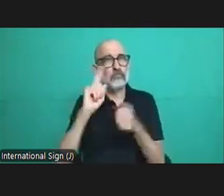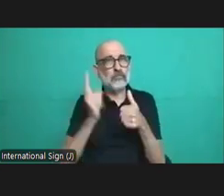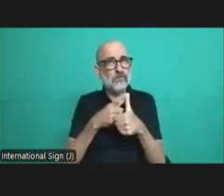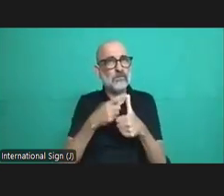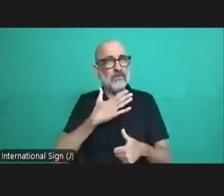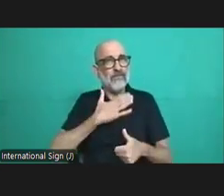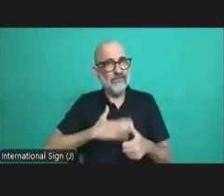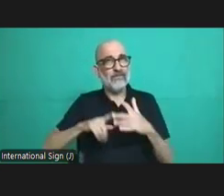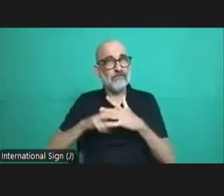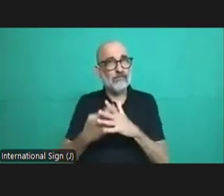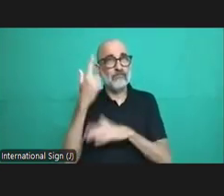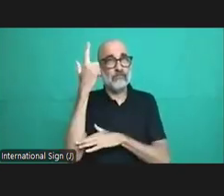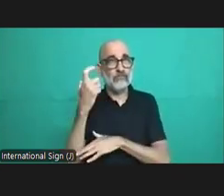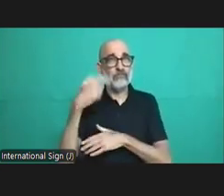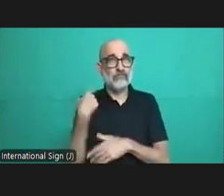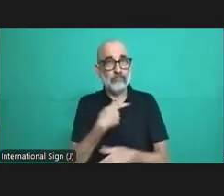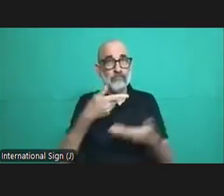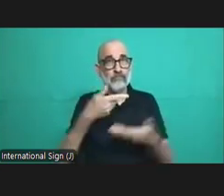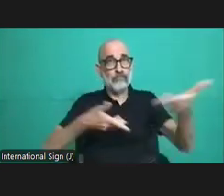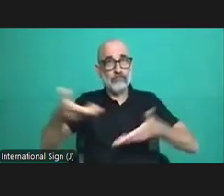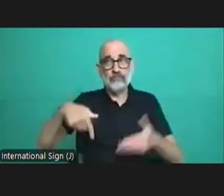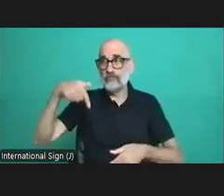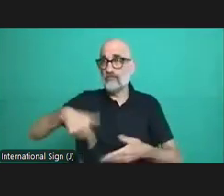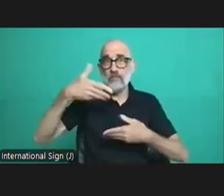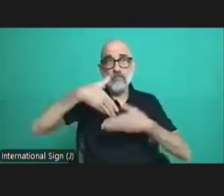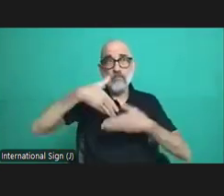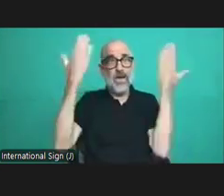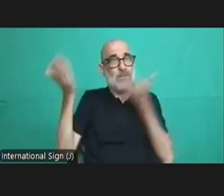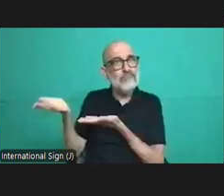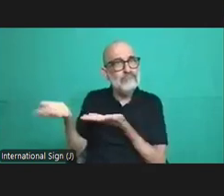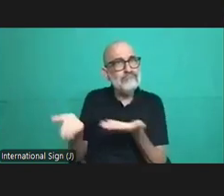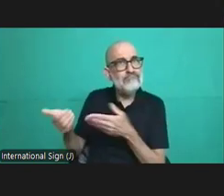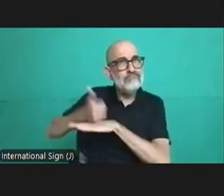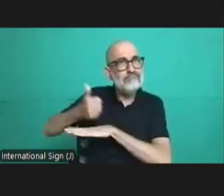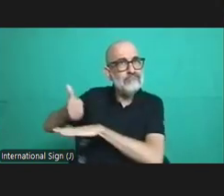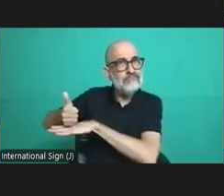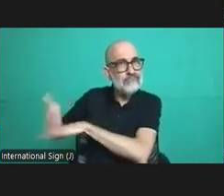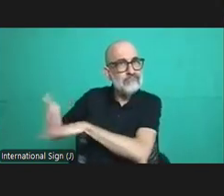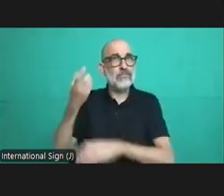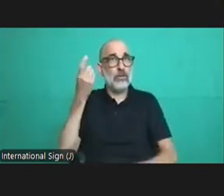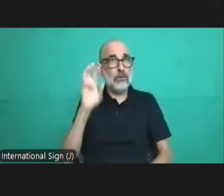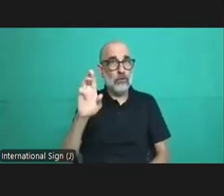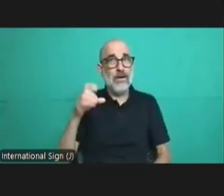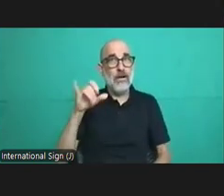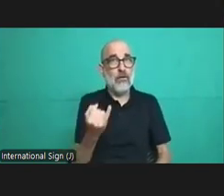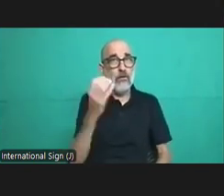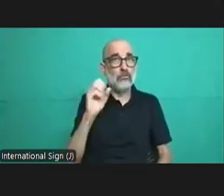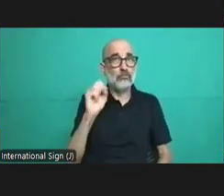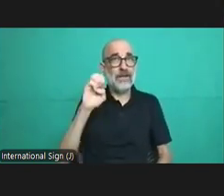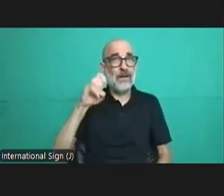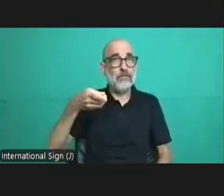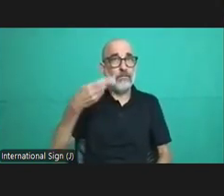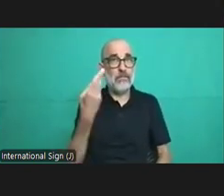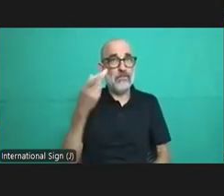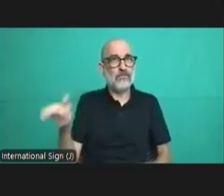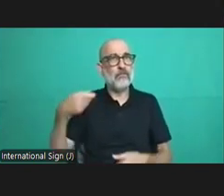Medical Officer at the Ministry of Health and Wellness and the Environment in Antigua and Barbuda, Dr. Jorge Palanco, who's the Director of